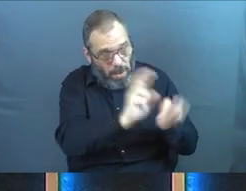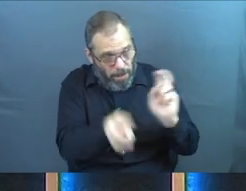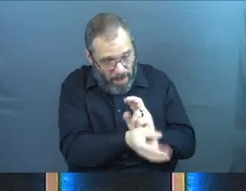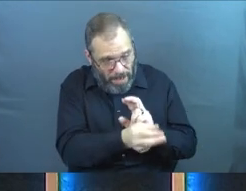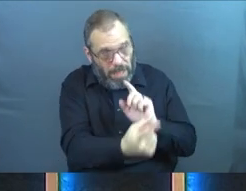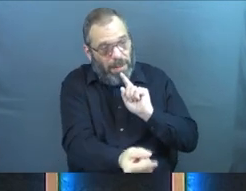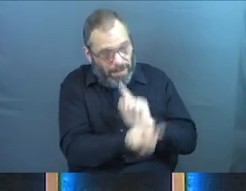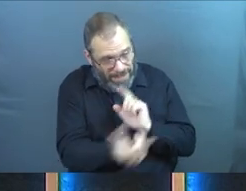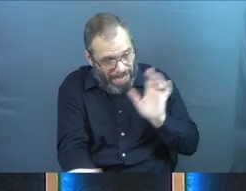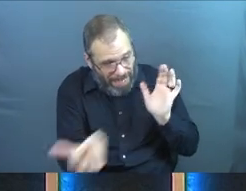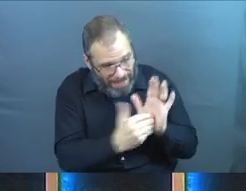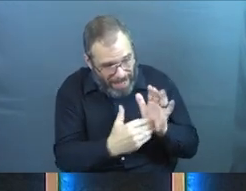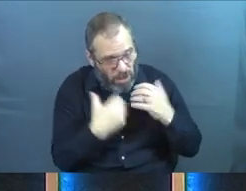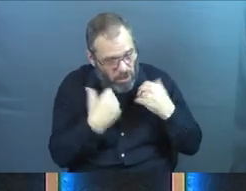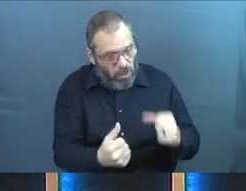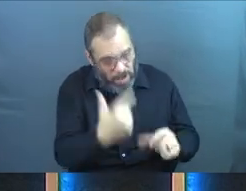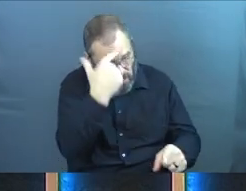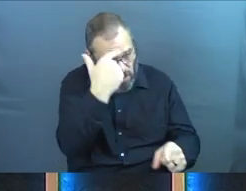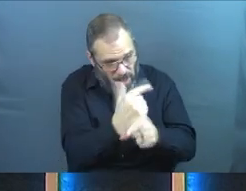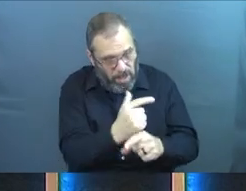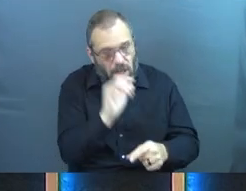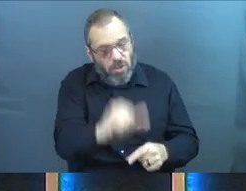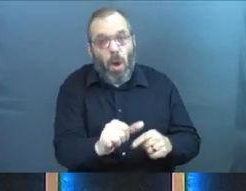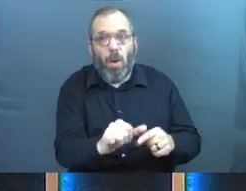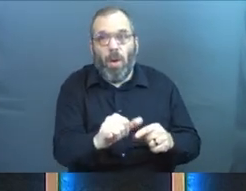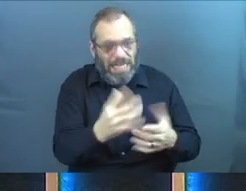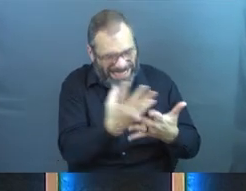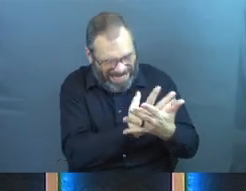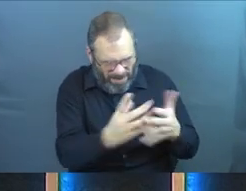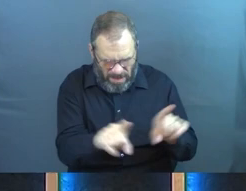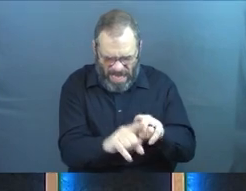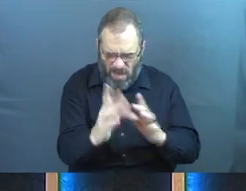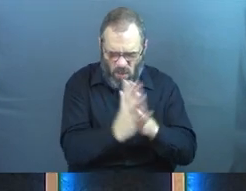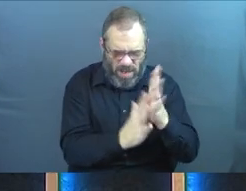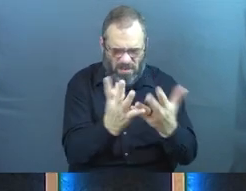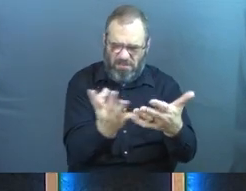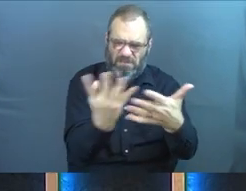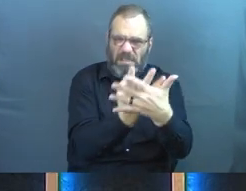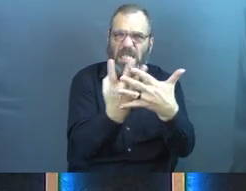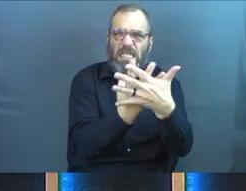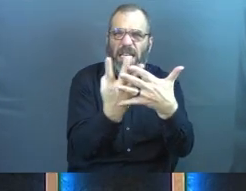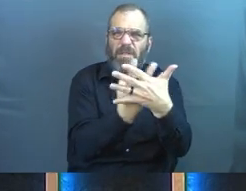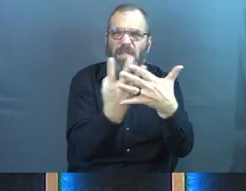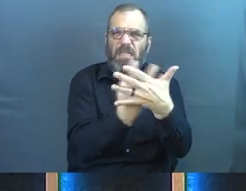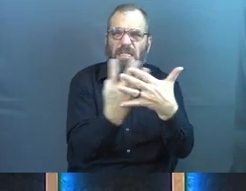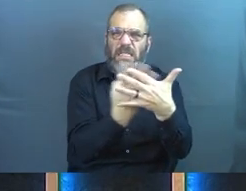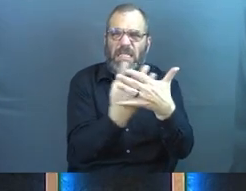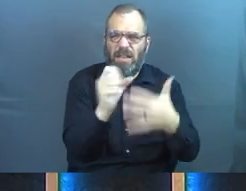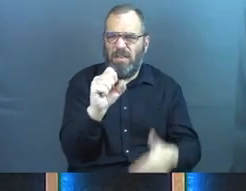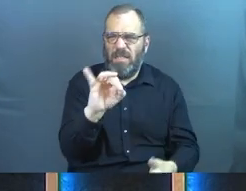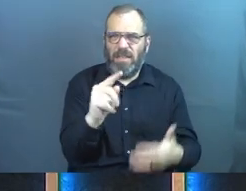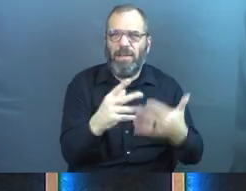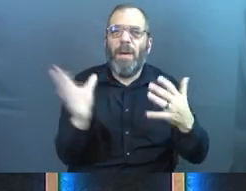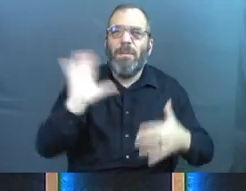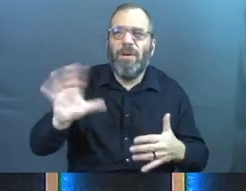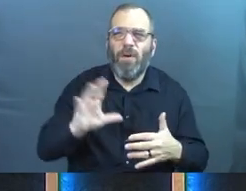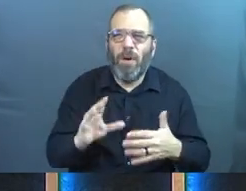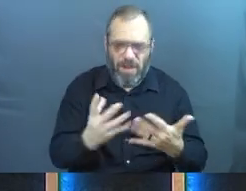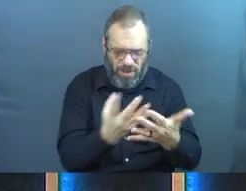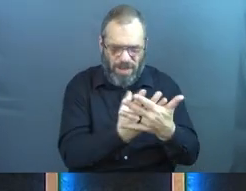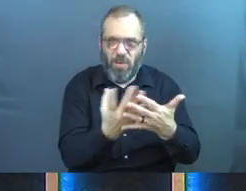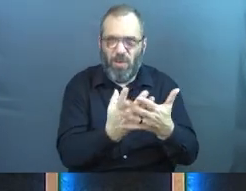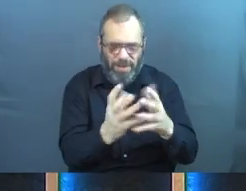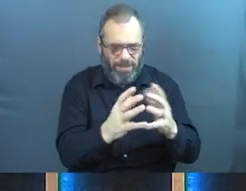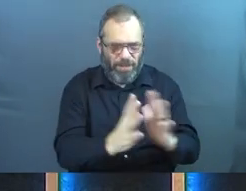repented and turned to me again, strengthen your brothers. So sift like wheat. Here's the process they used to do. Is you had this, you had the wheat